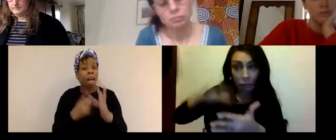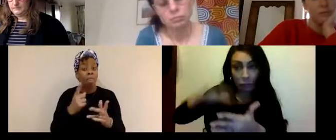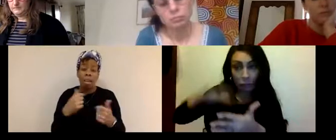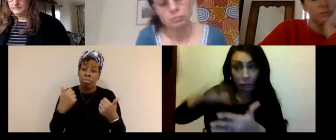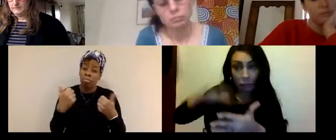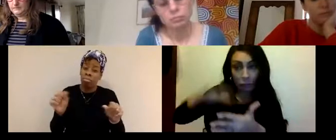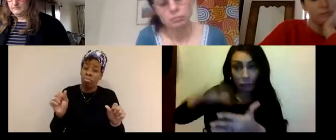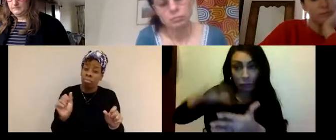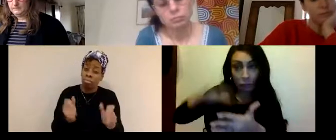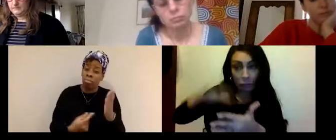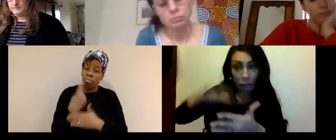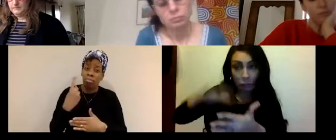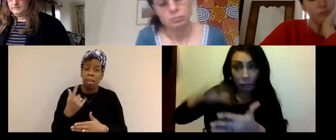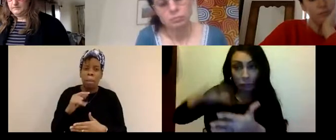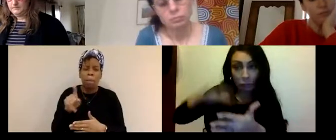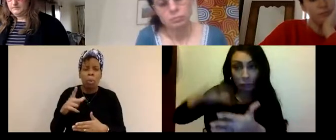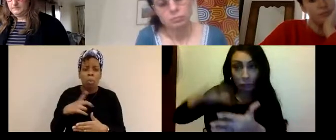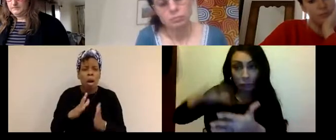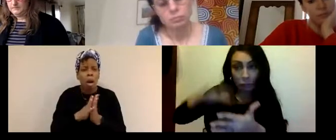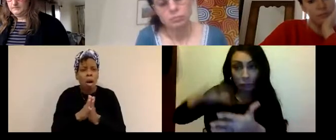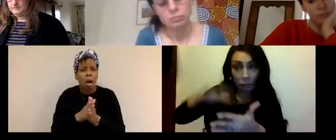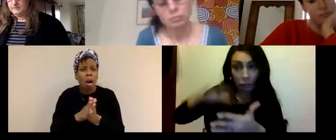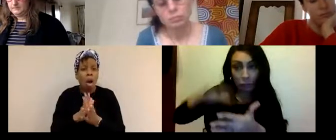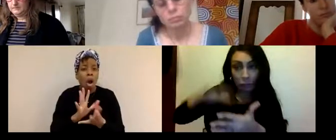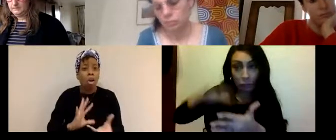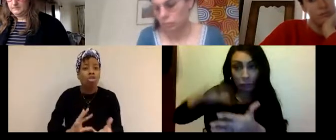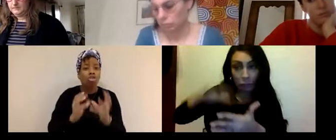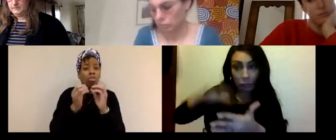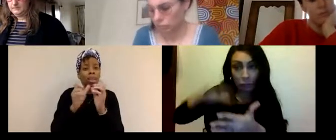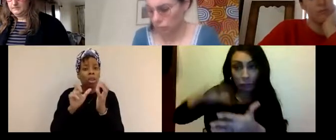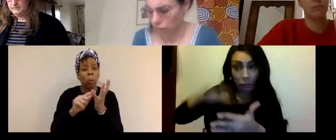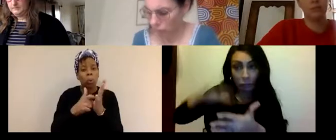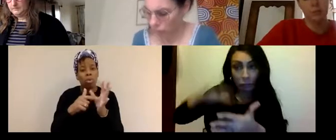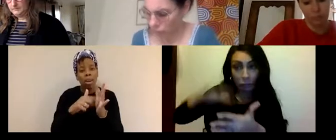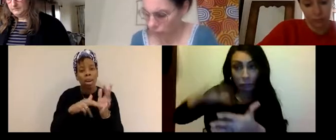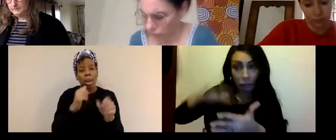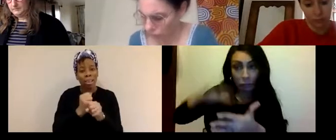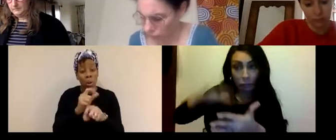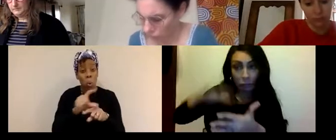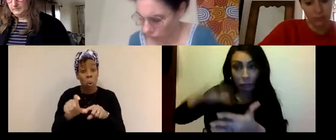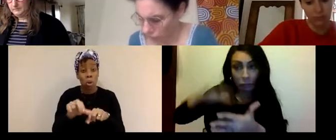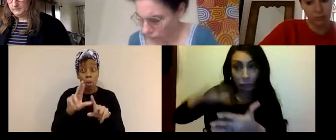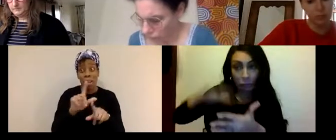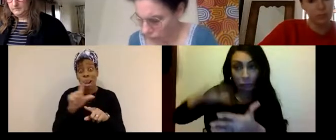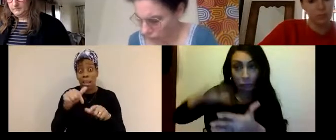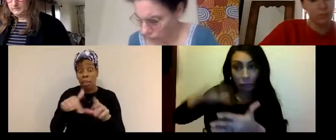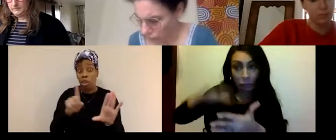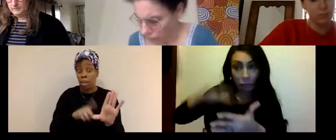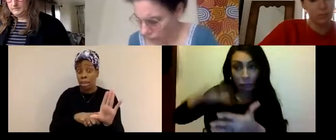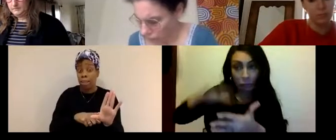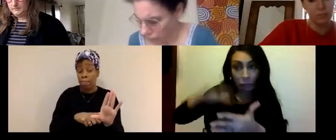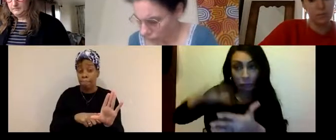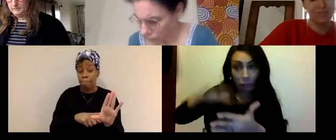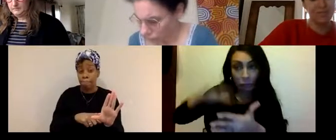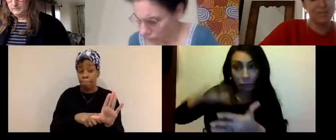take part in a curating course, which would be later this year. Hopefully, could be